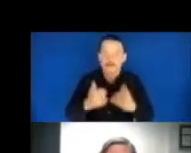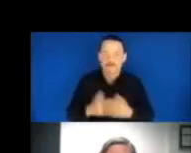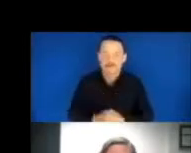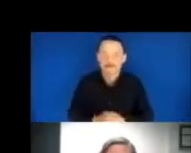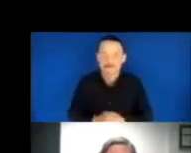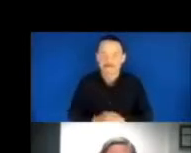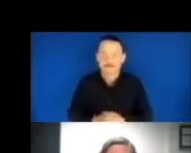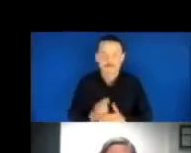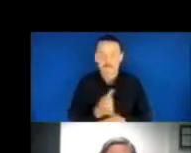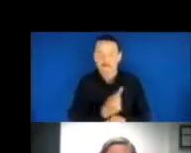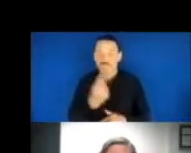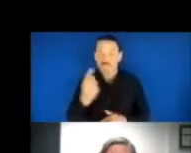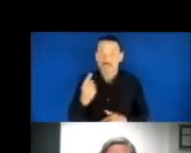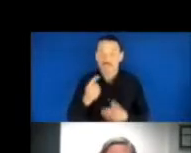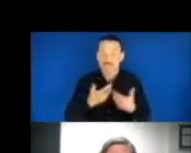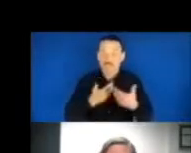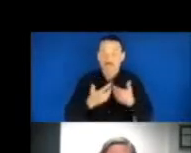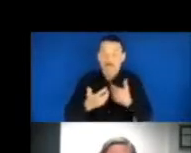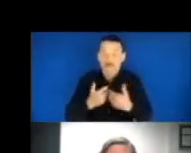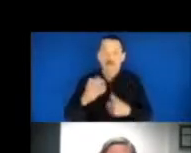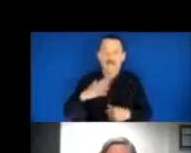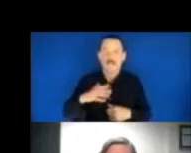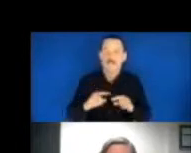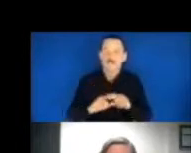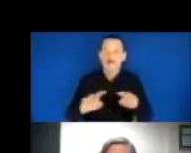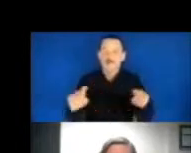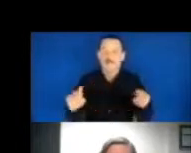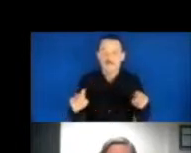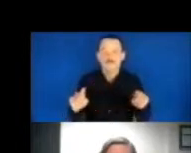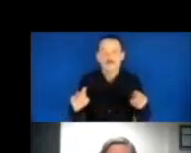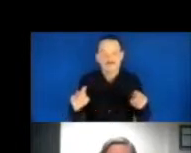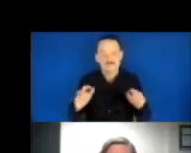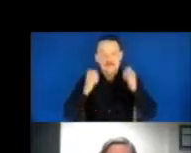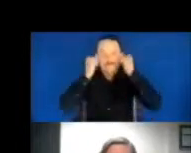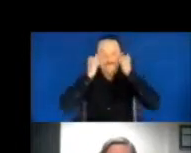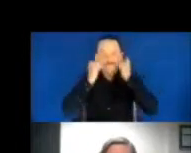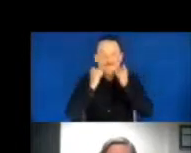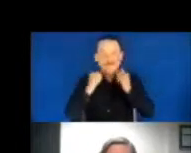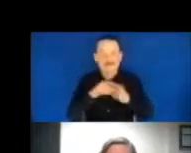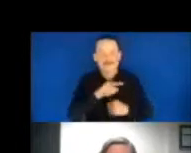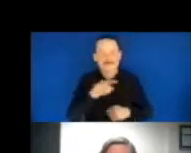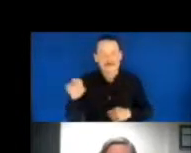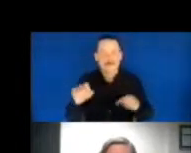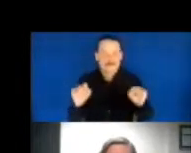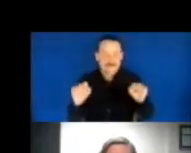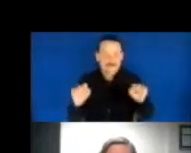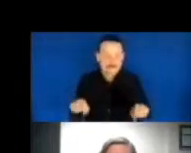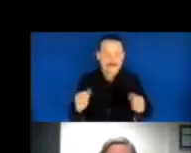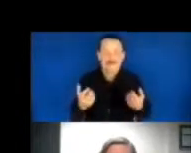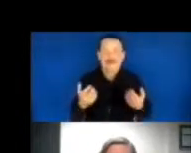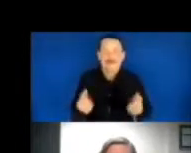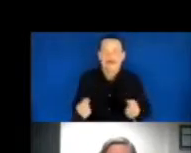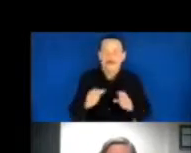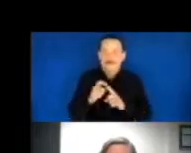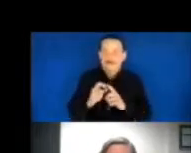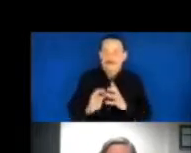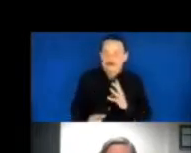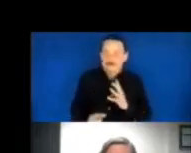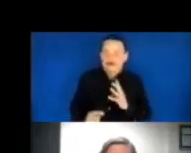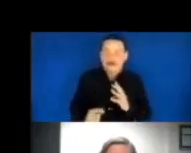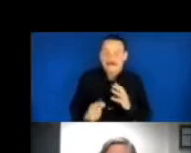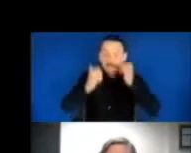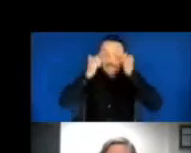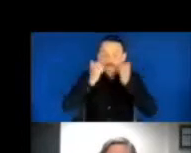you to provide some evidence of about your disability or health condition, and that helps the advisors